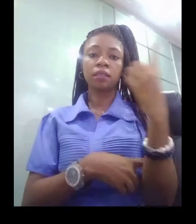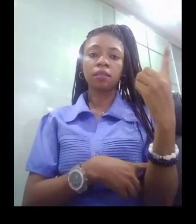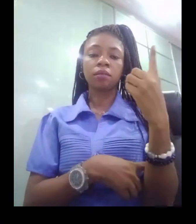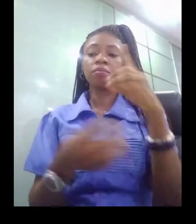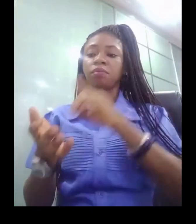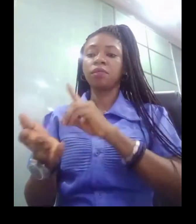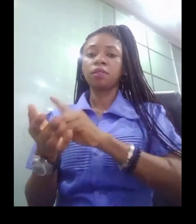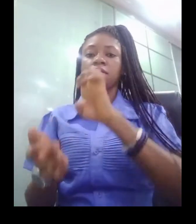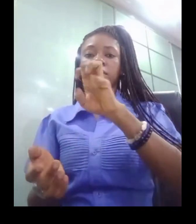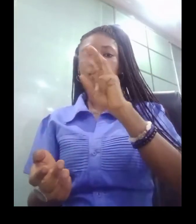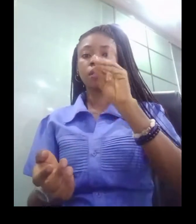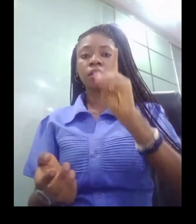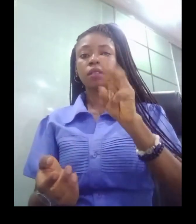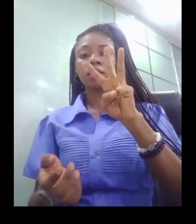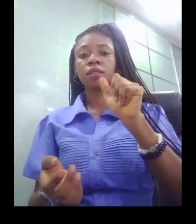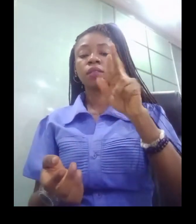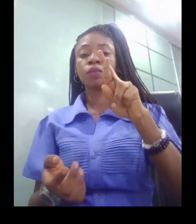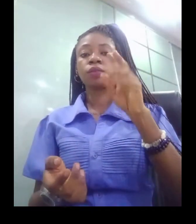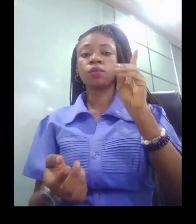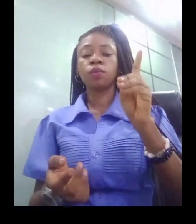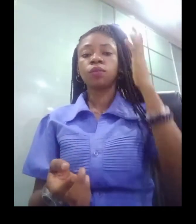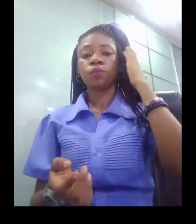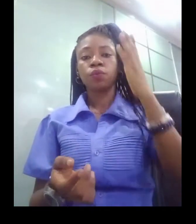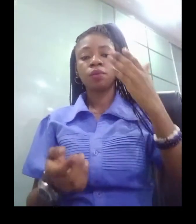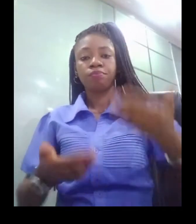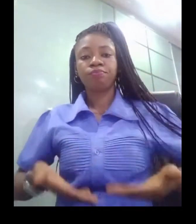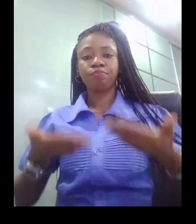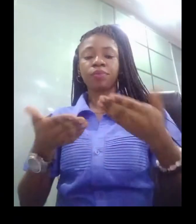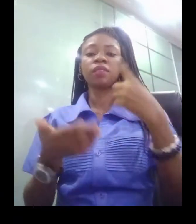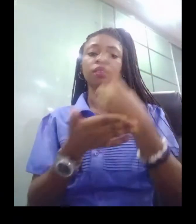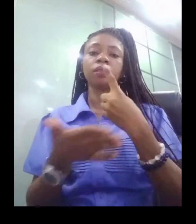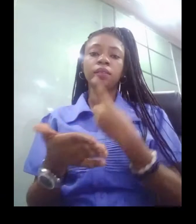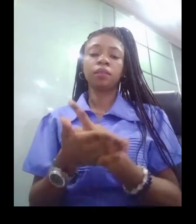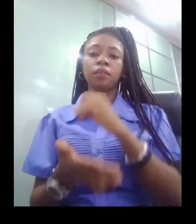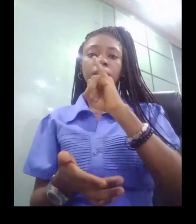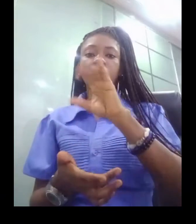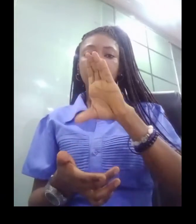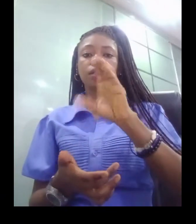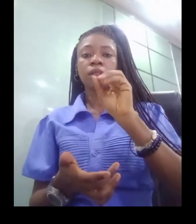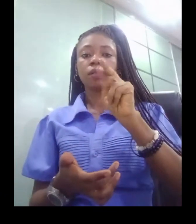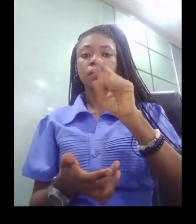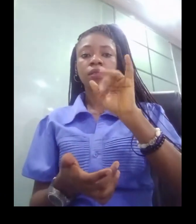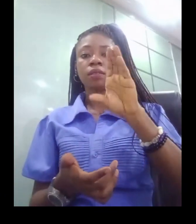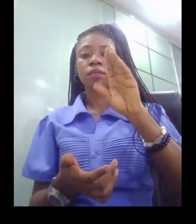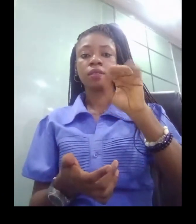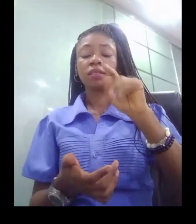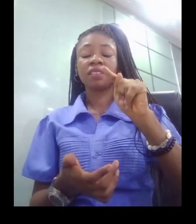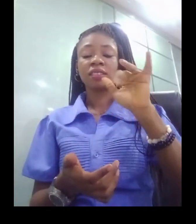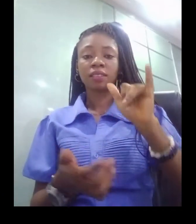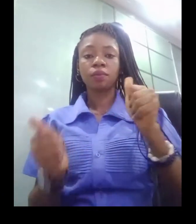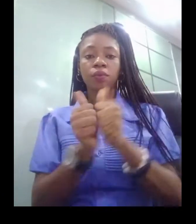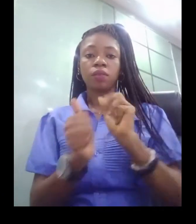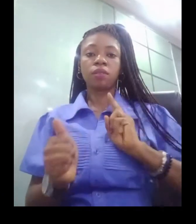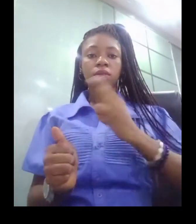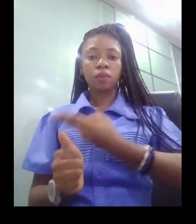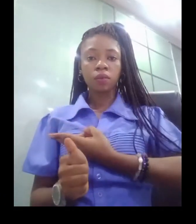also come to discuss iconicity with us here. She has discussed Adamorobe Sign Language with